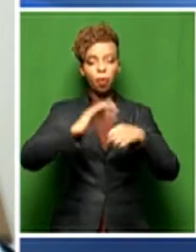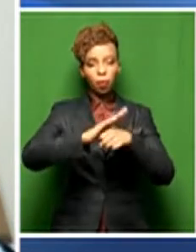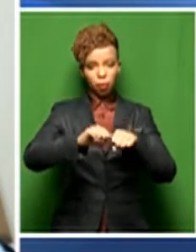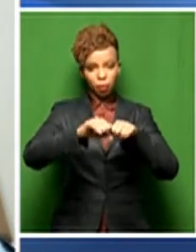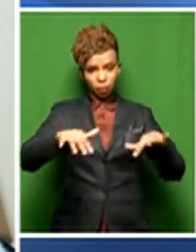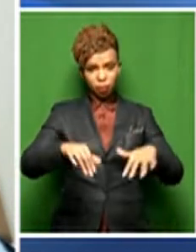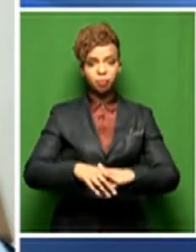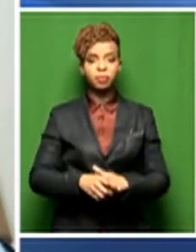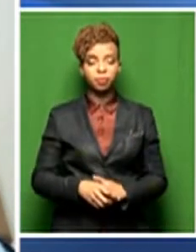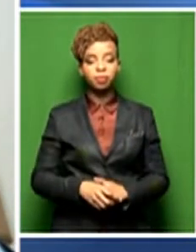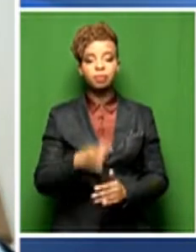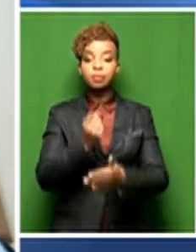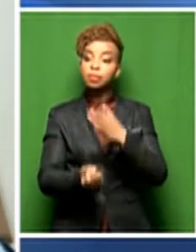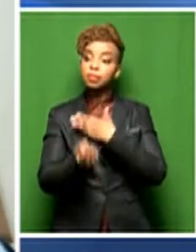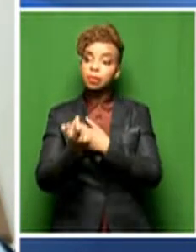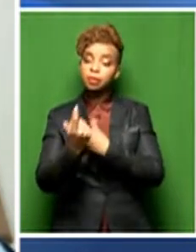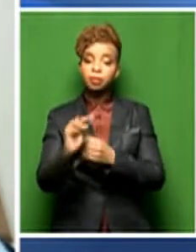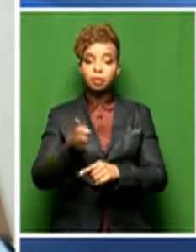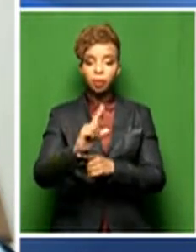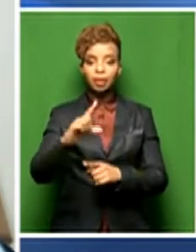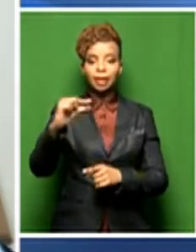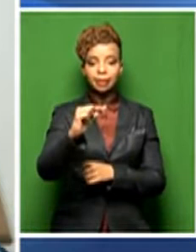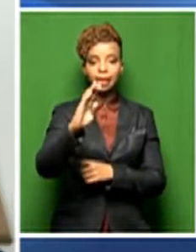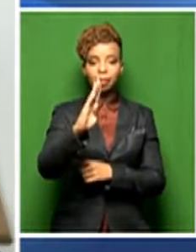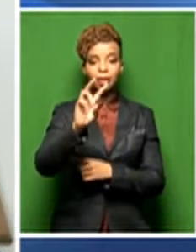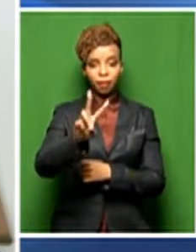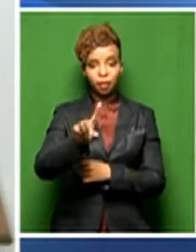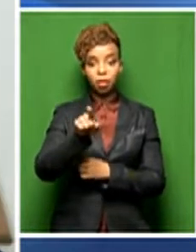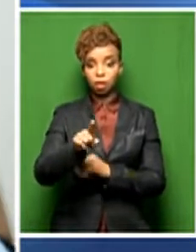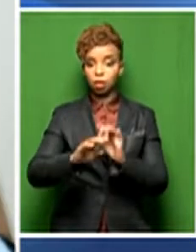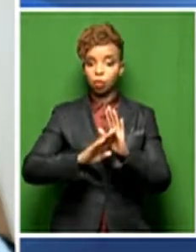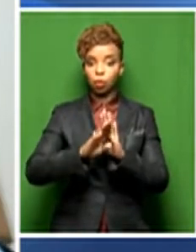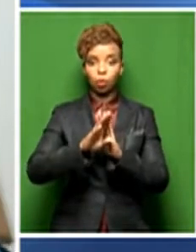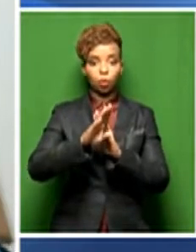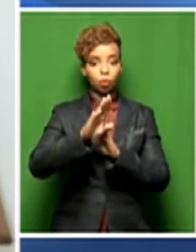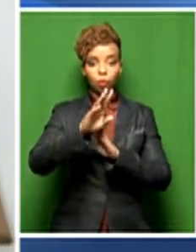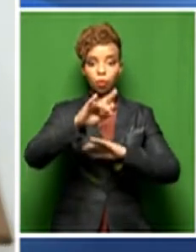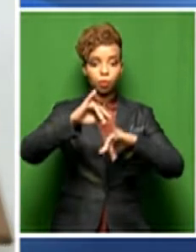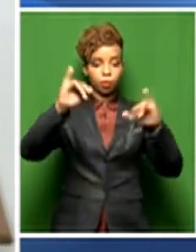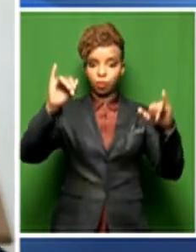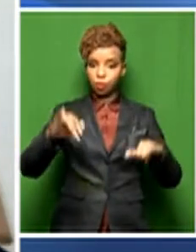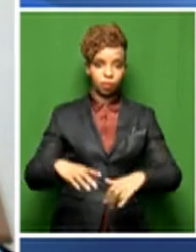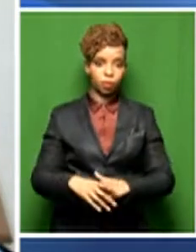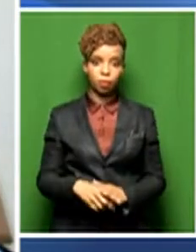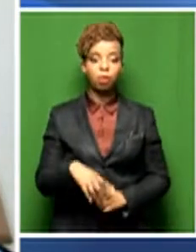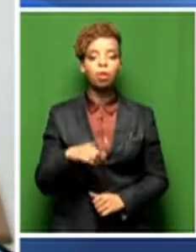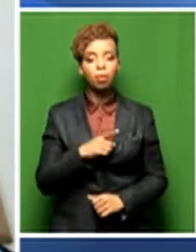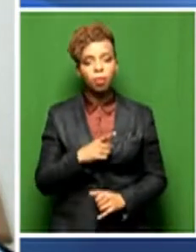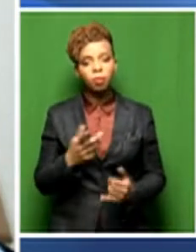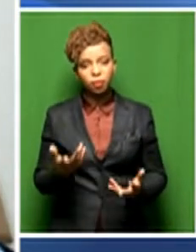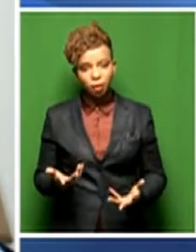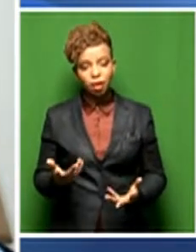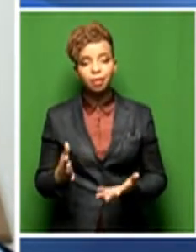much. And guess what? Some of the members or women entrepreneurs or women in general